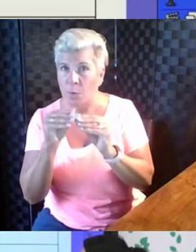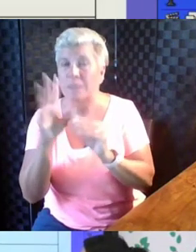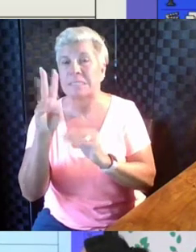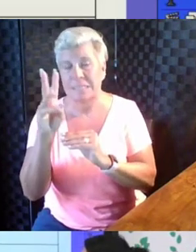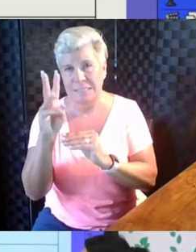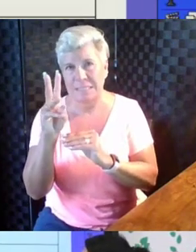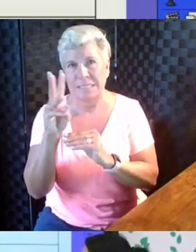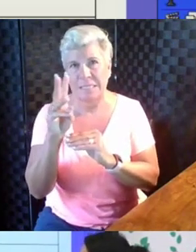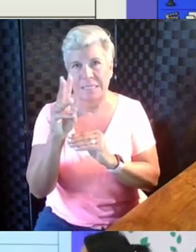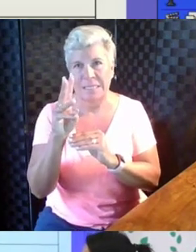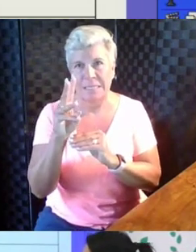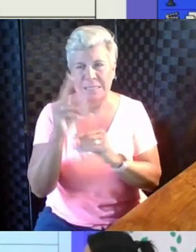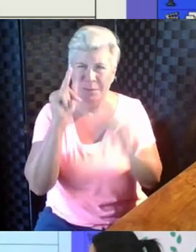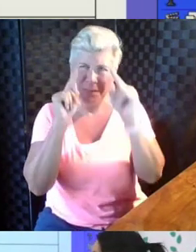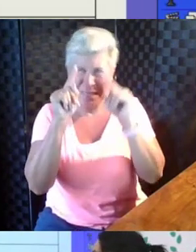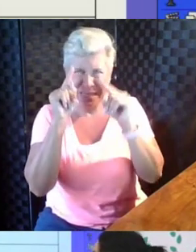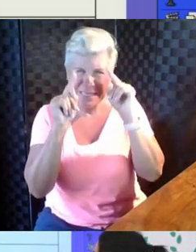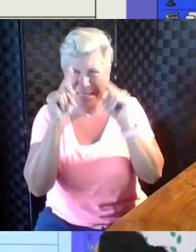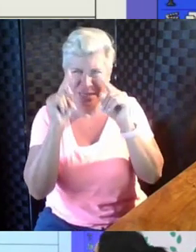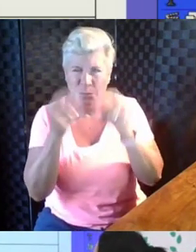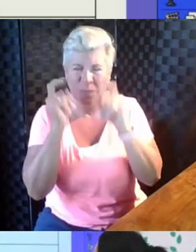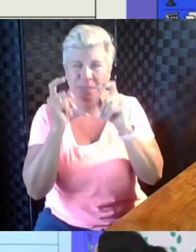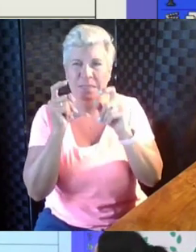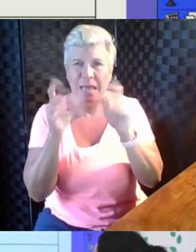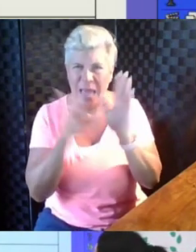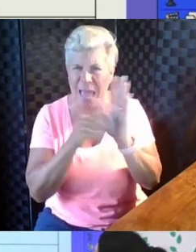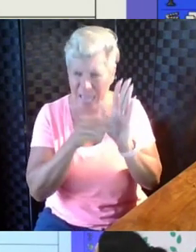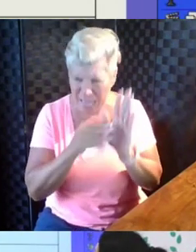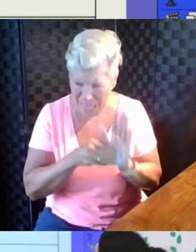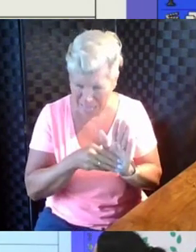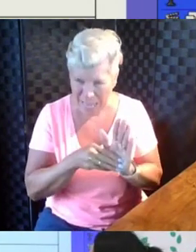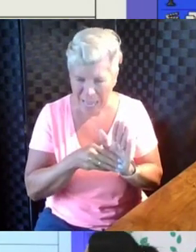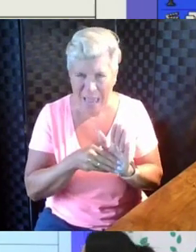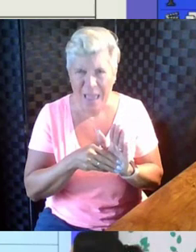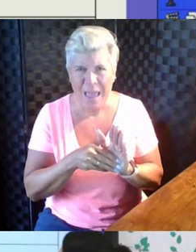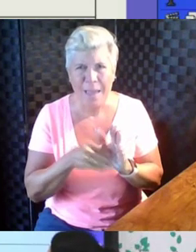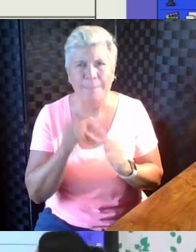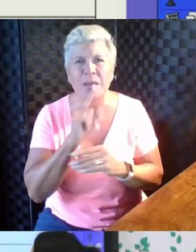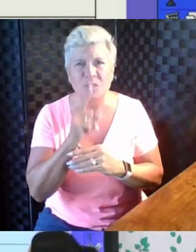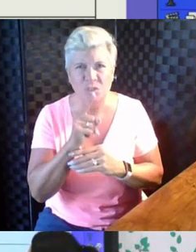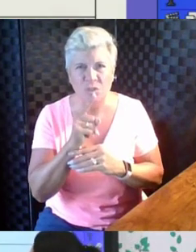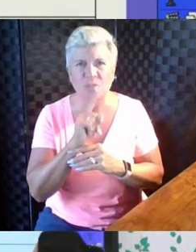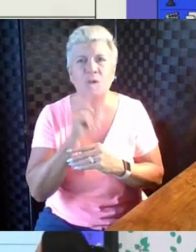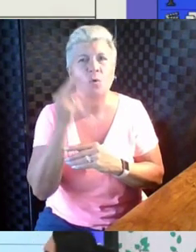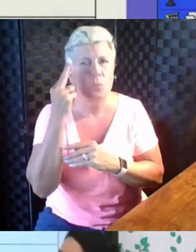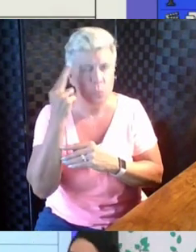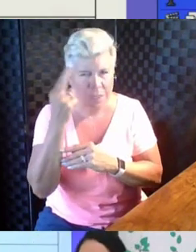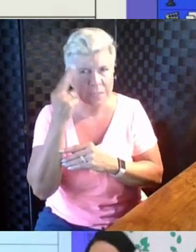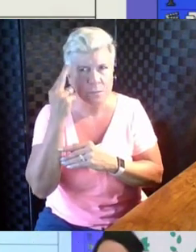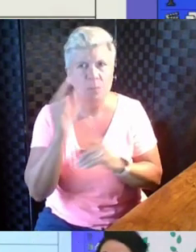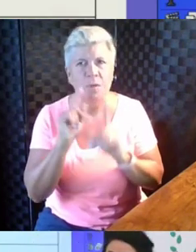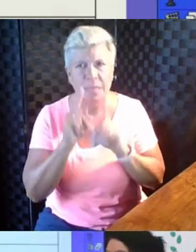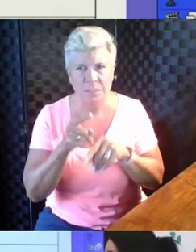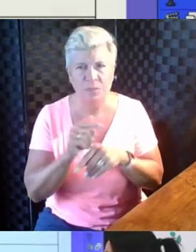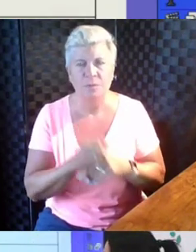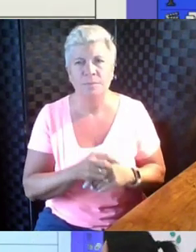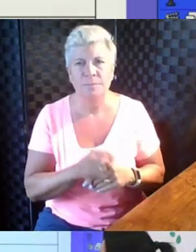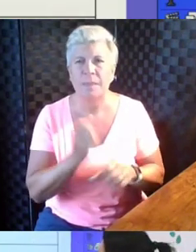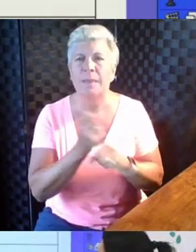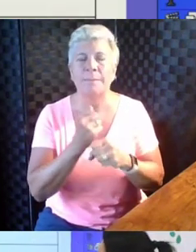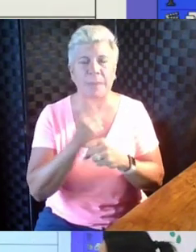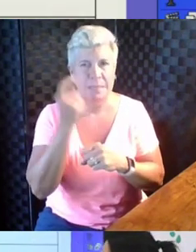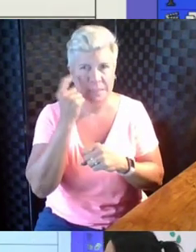be 16. So in my head, I can quickly add those together and make sure that it's a reasonable